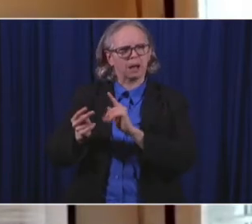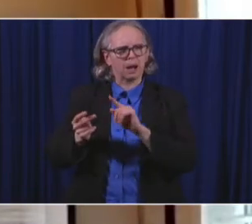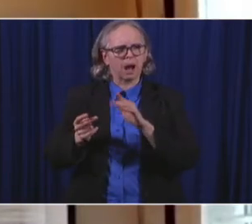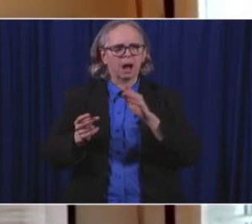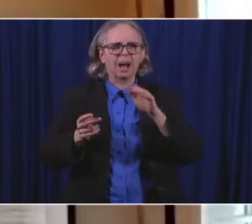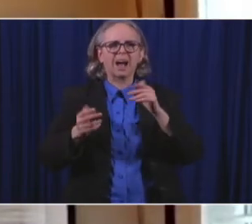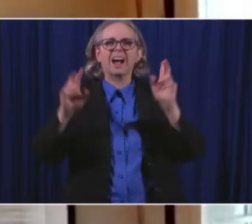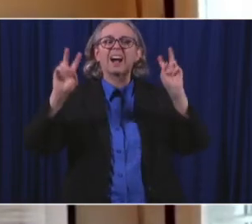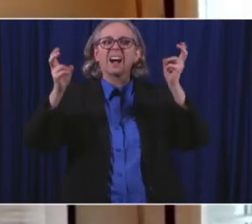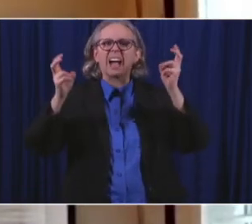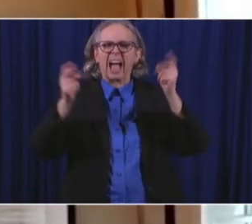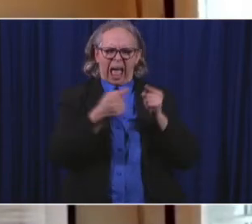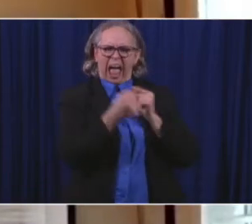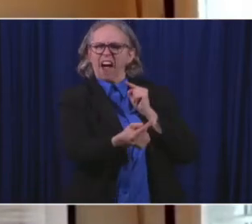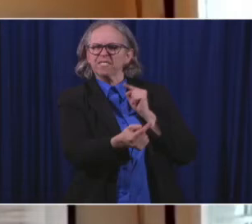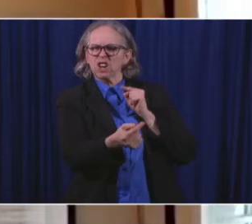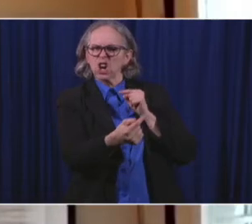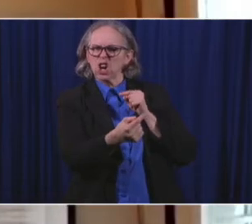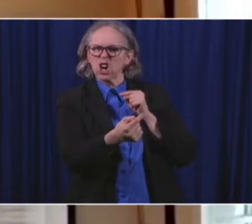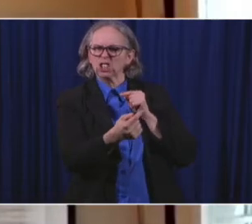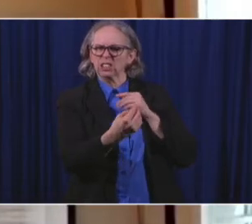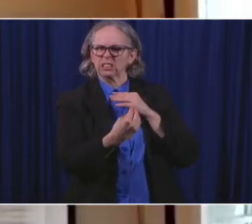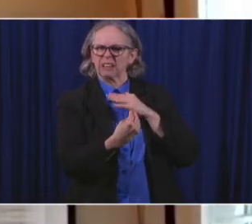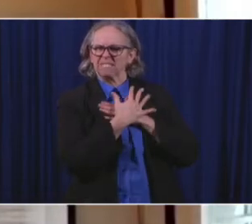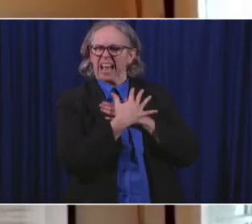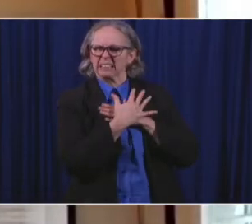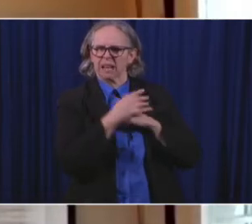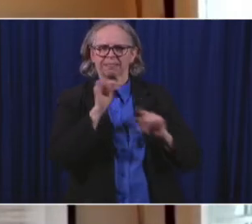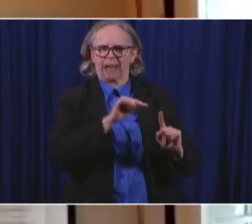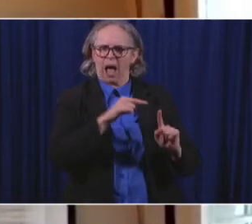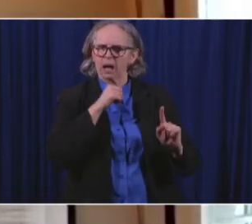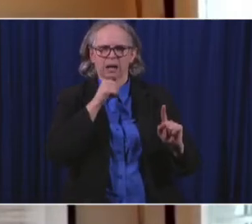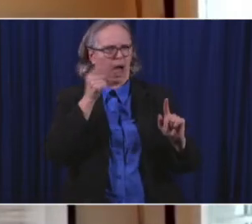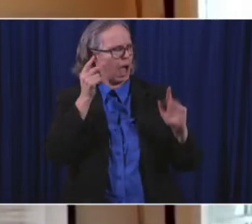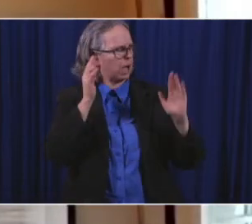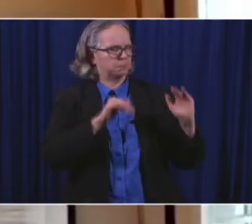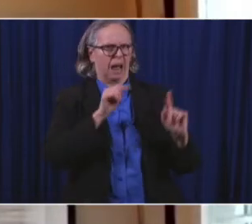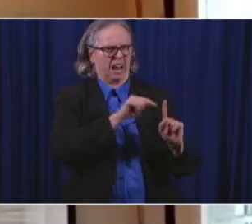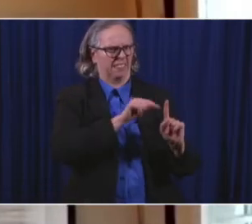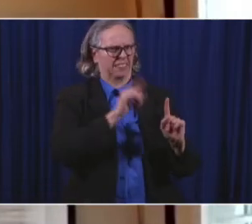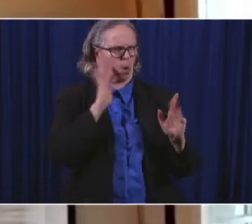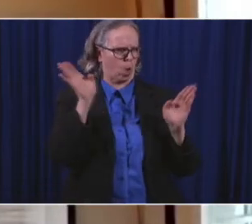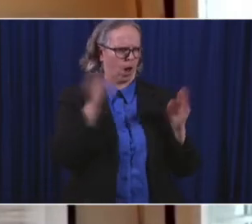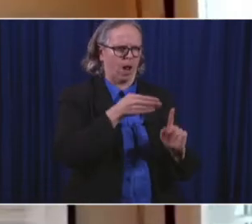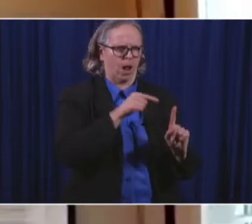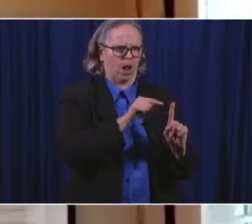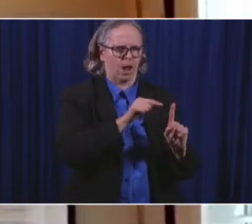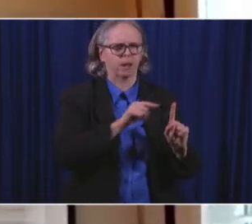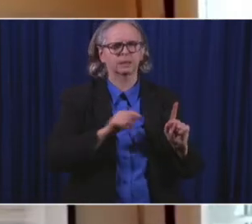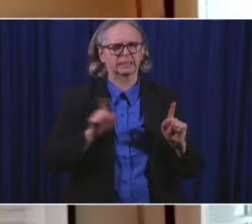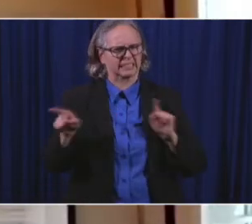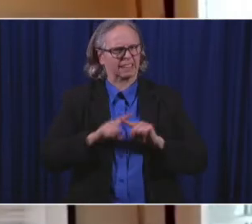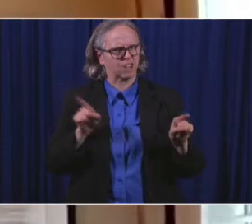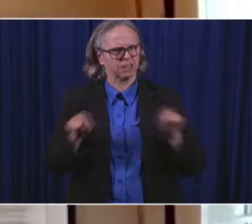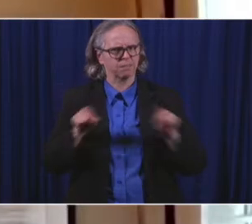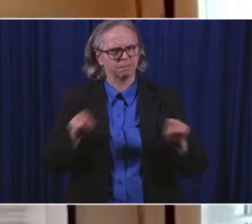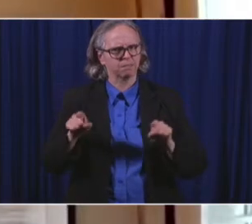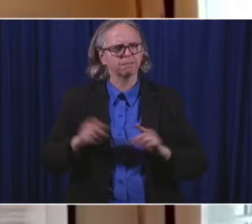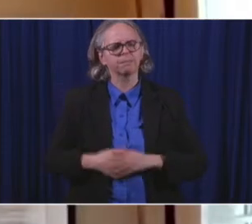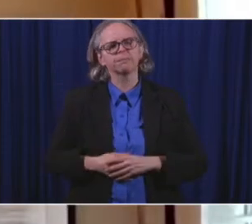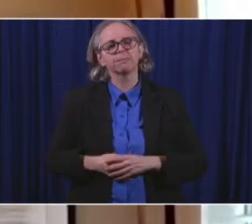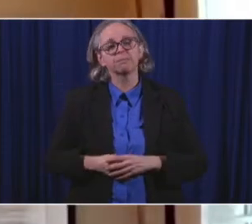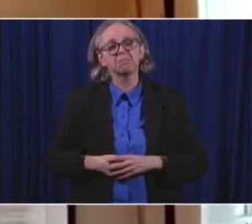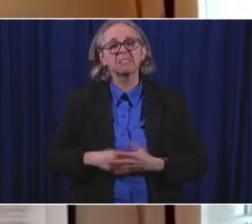don't expect. When a vaccine is really working, when it's had the kind of impact you want it to have on generating